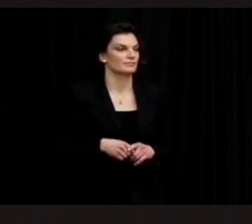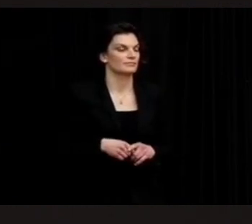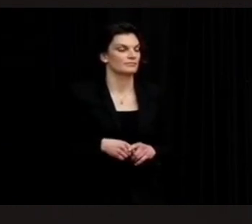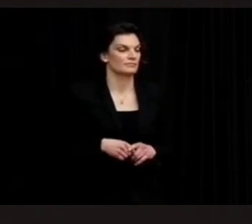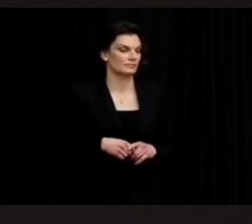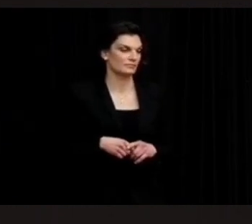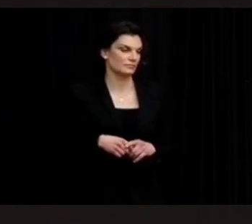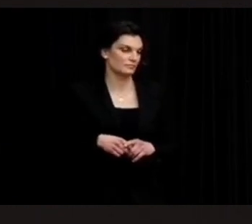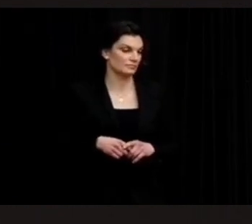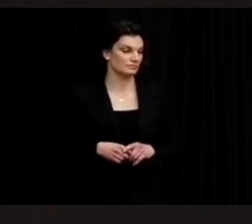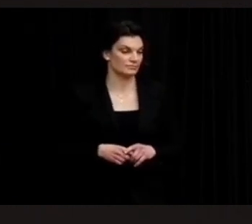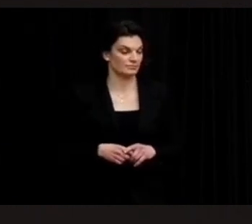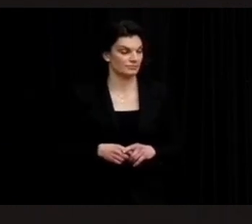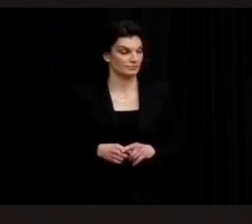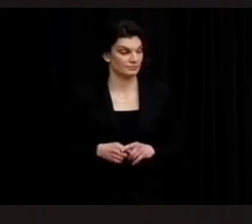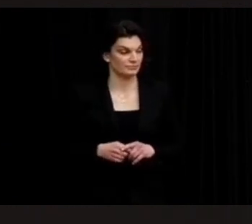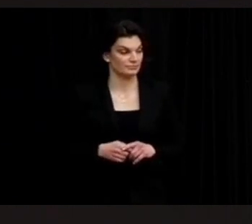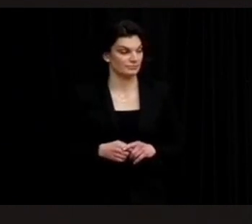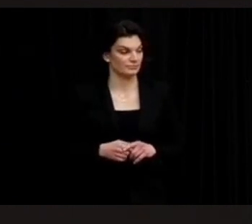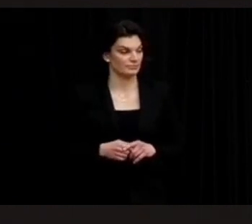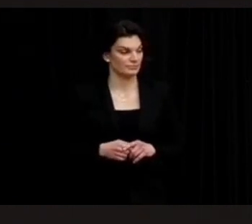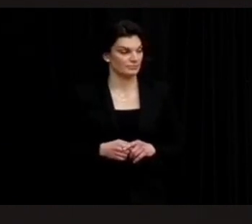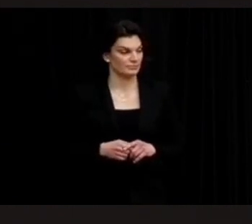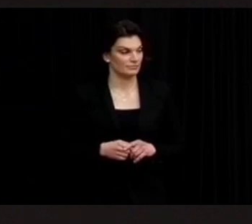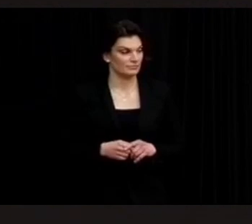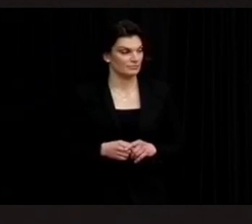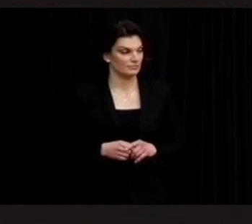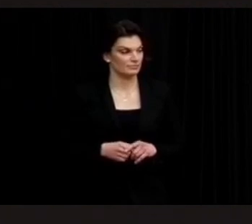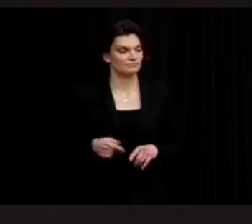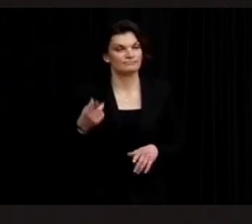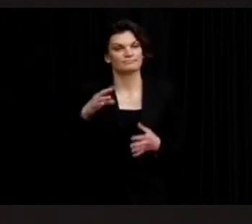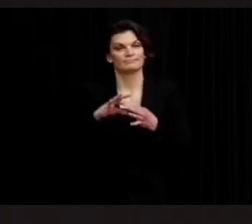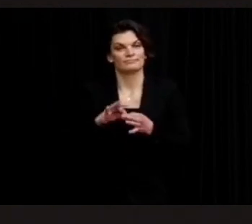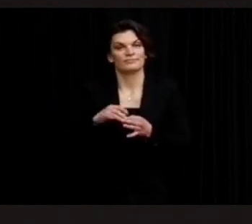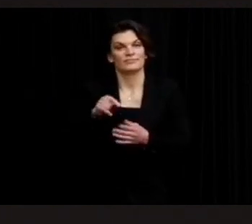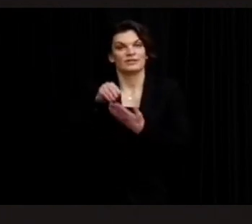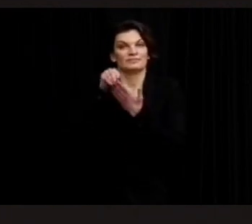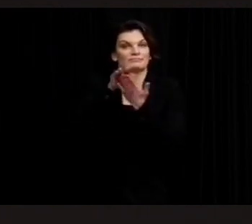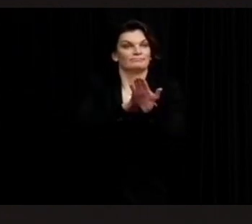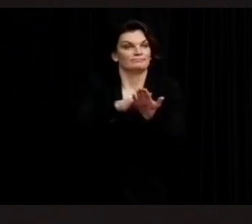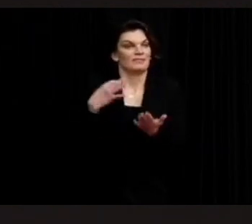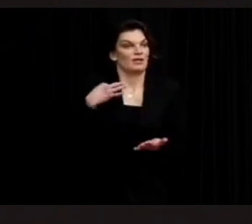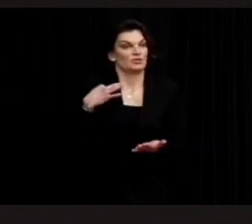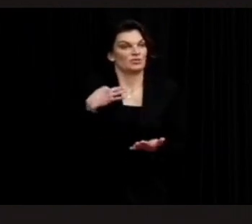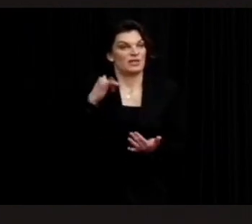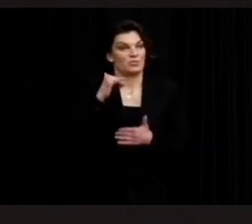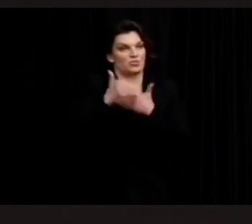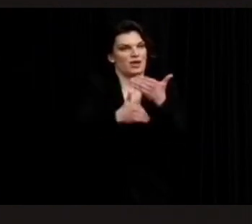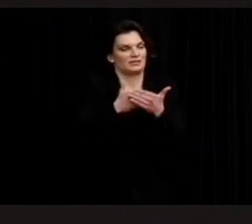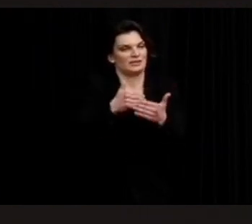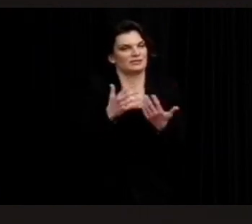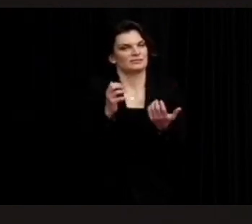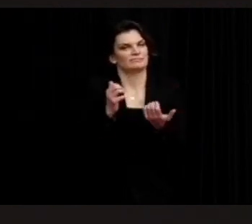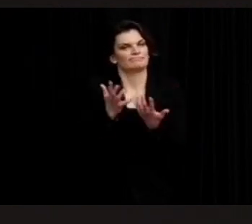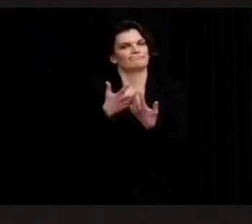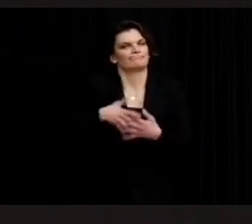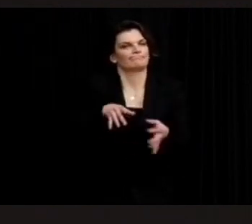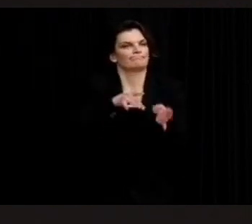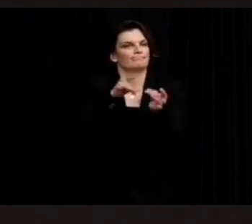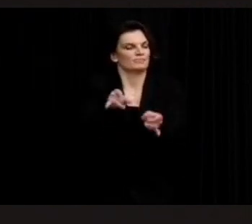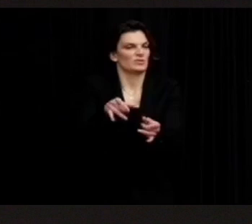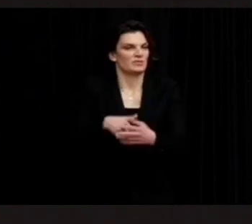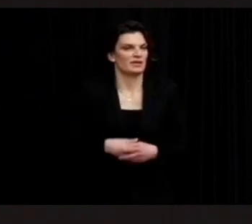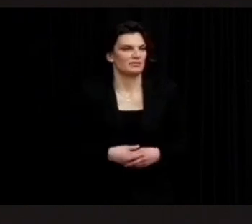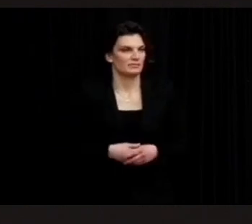the policies or like streamlining our eligibility process. So one of the things we hear a lot, Mishta, I don't